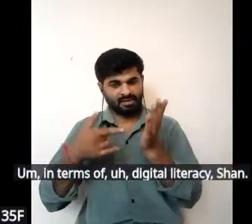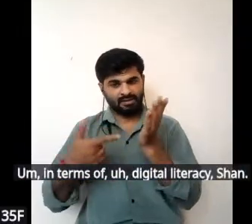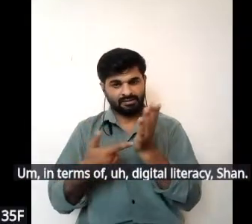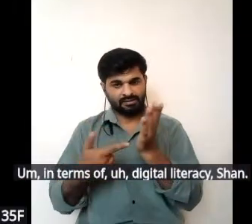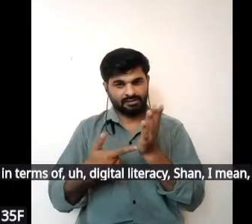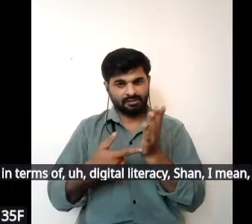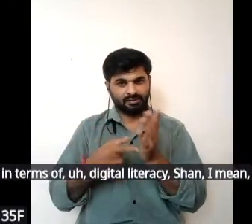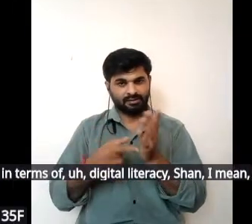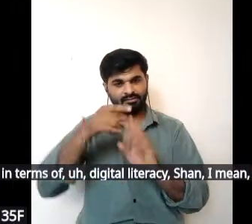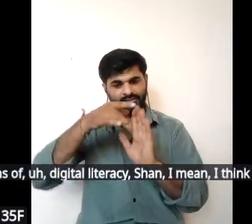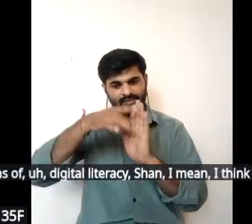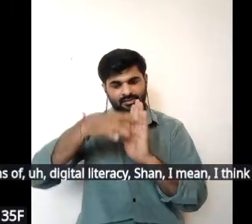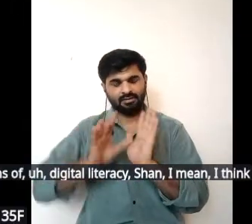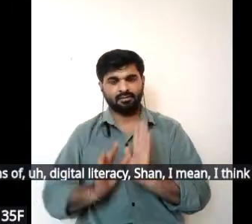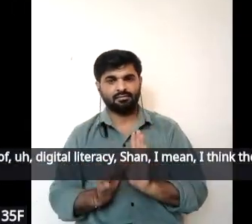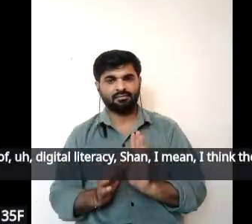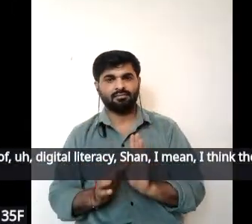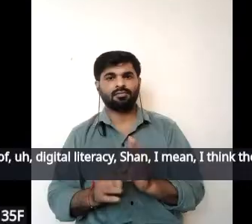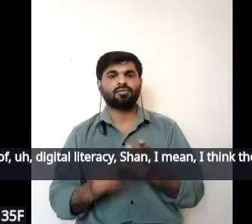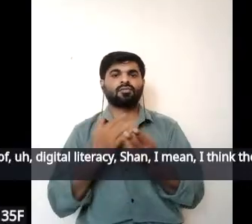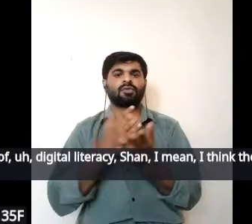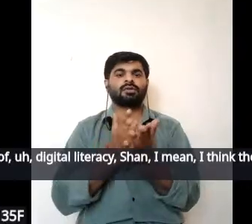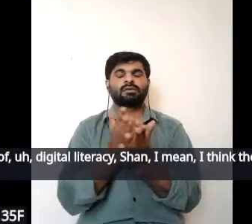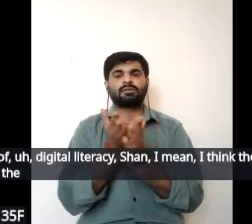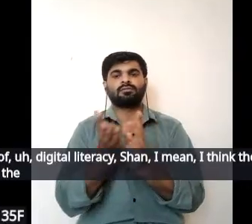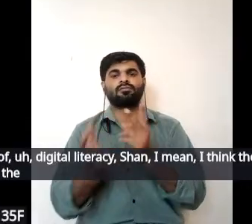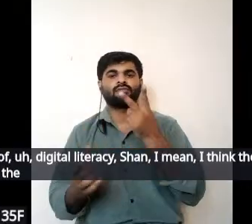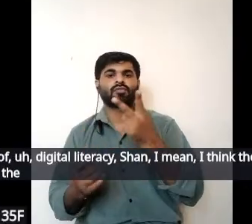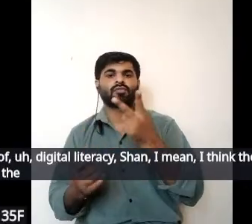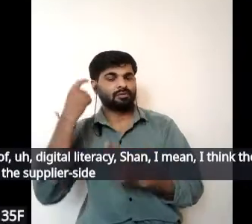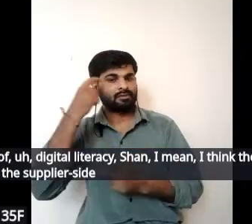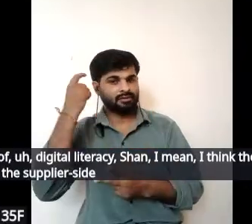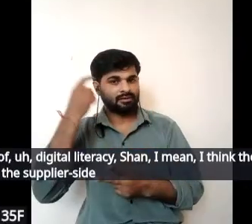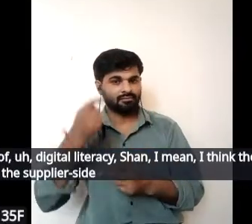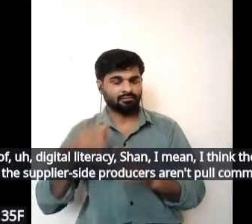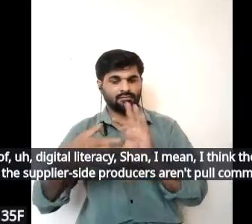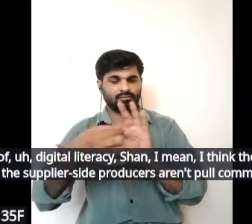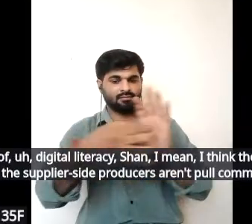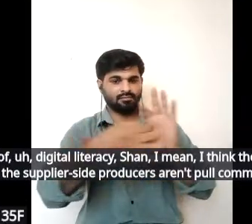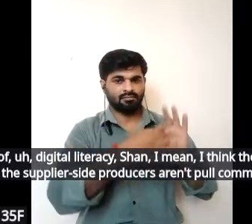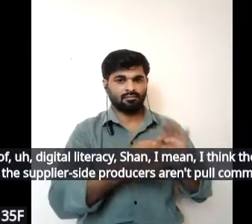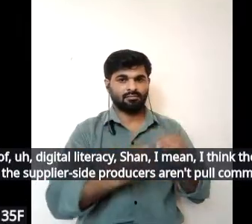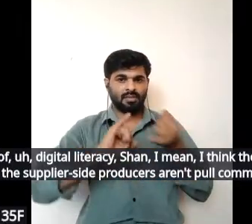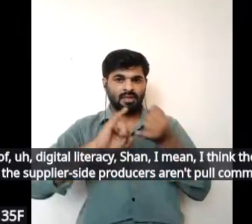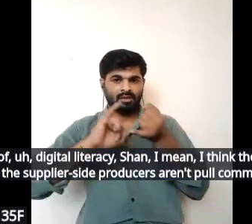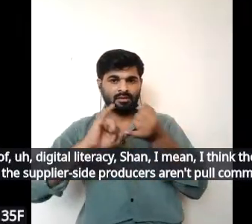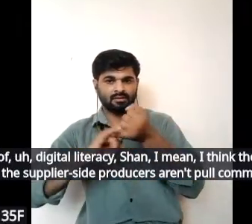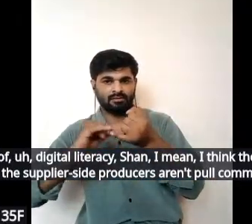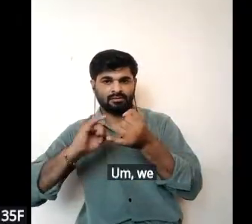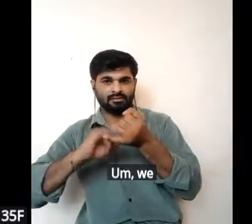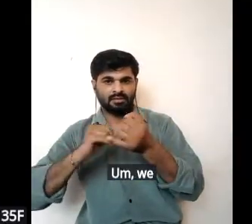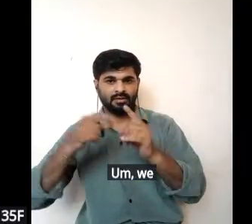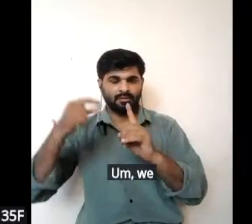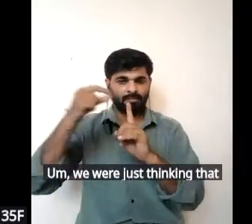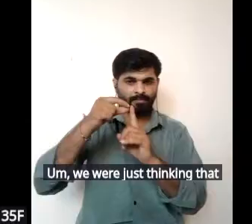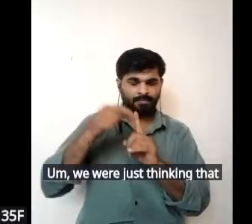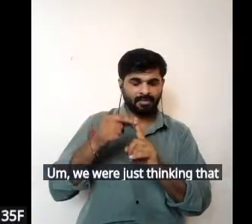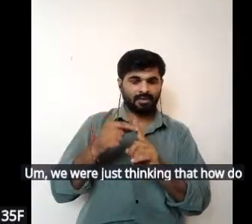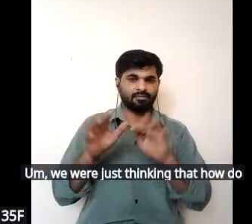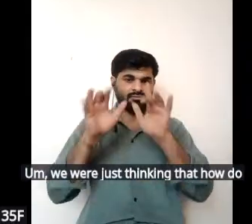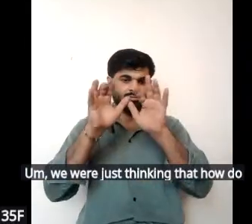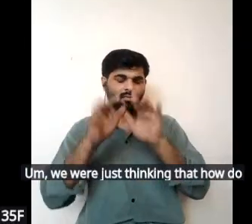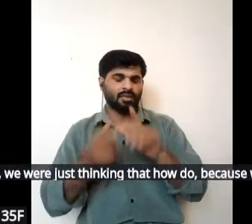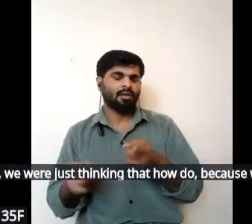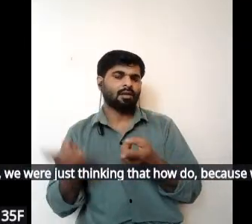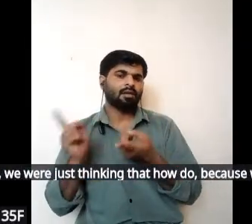are two things. So the supply side, probably Shashank will comment. We were just thinking that because we're